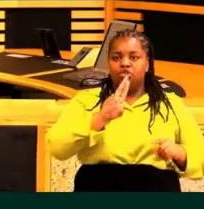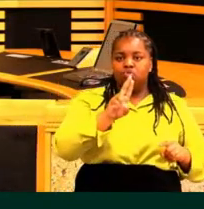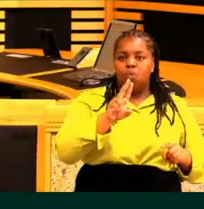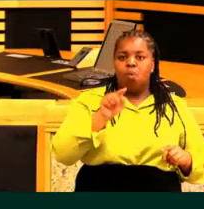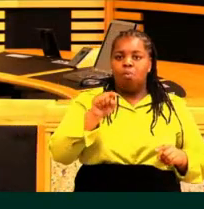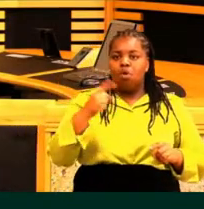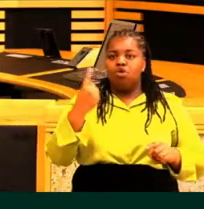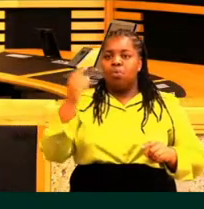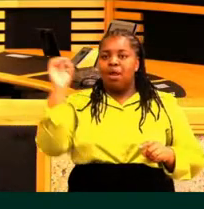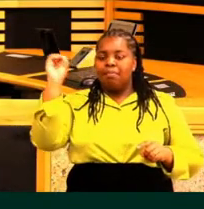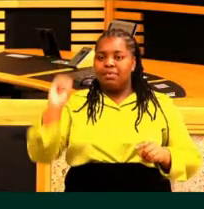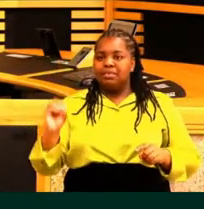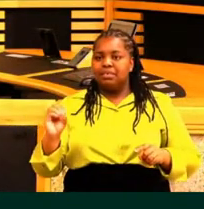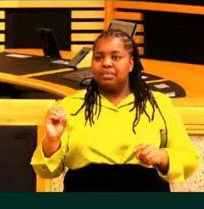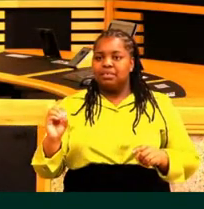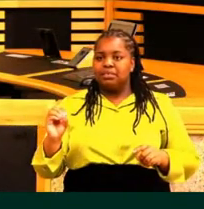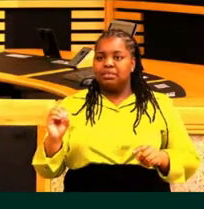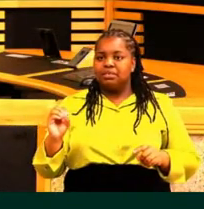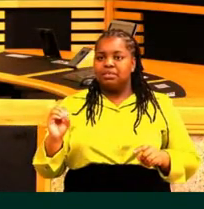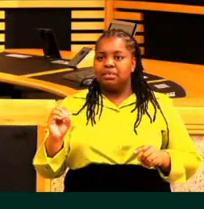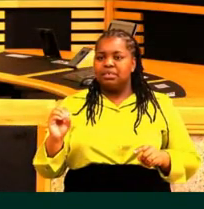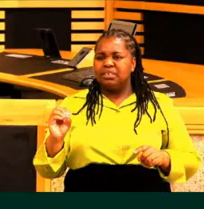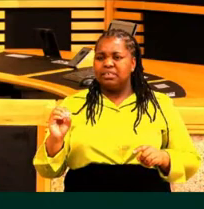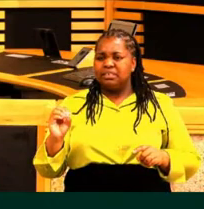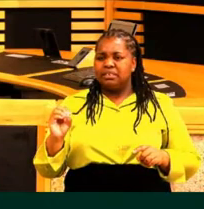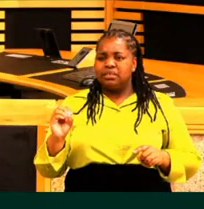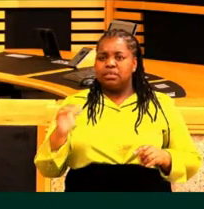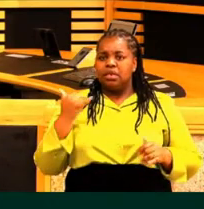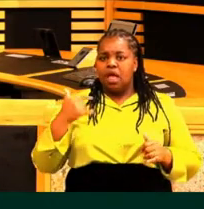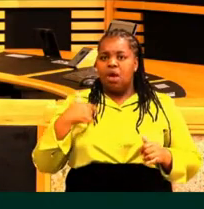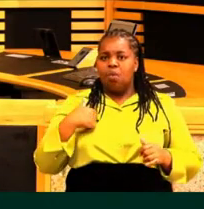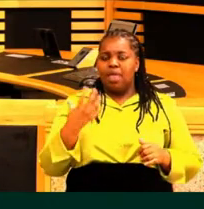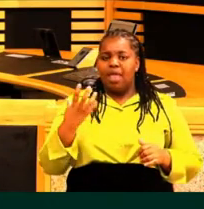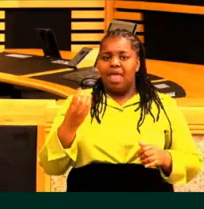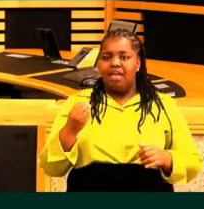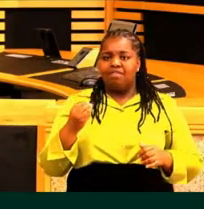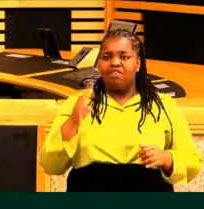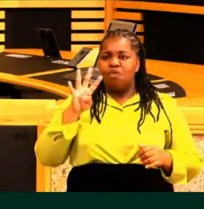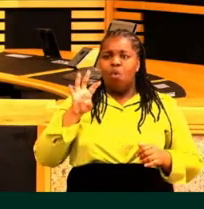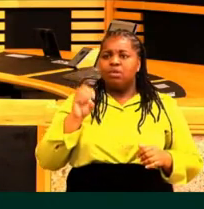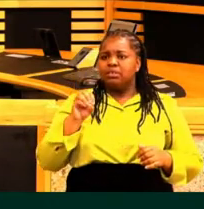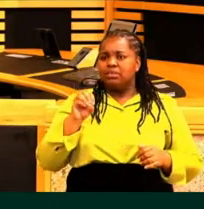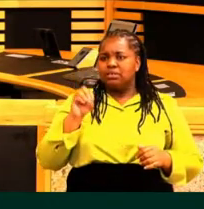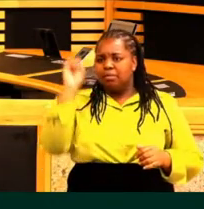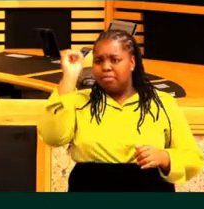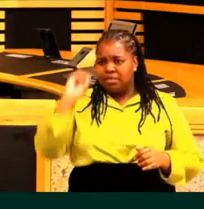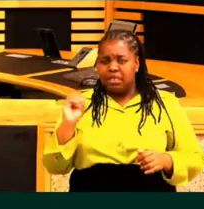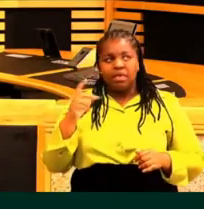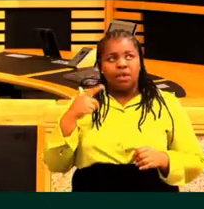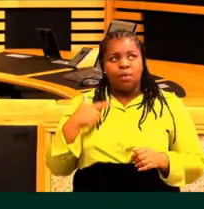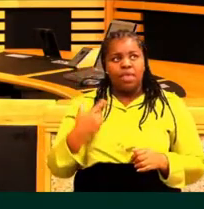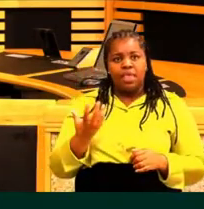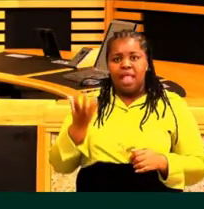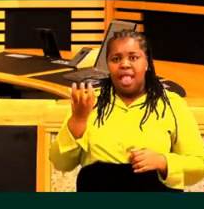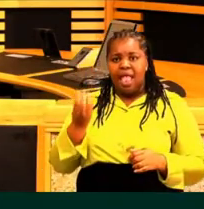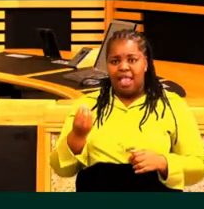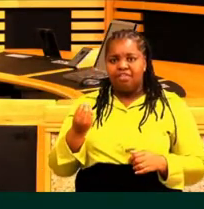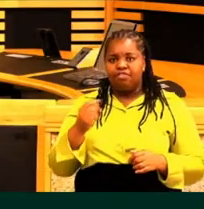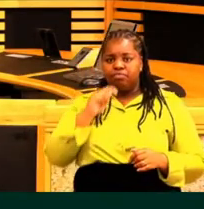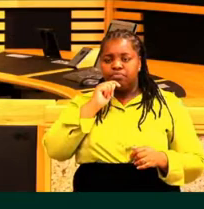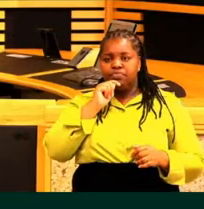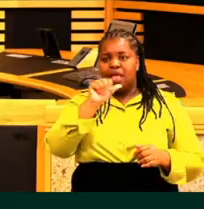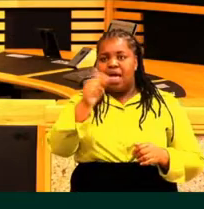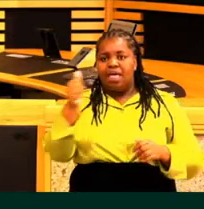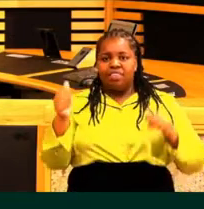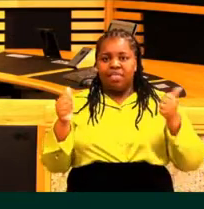percent which was standing now at 40 percent there is converting convergence in the literature and